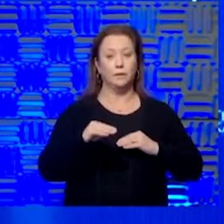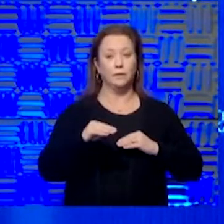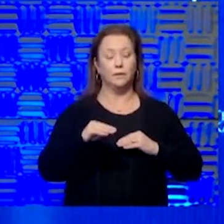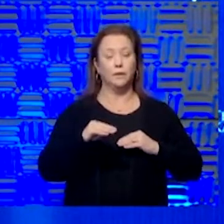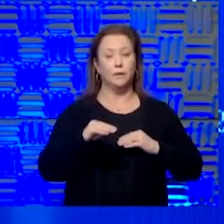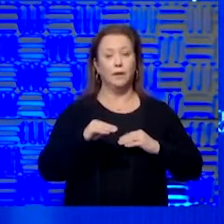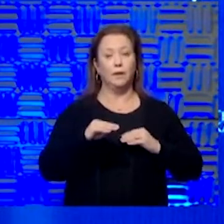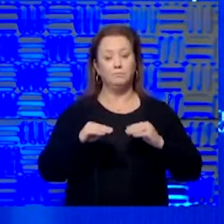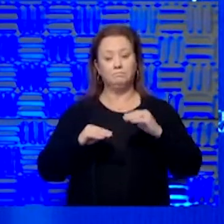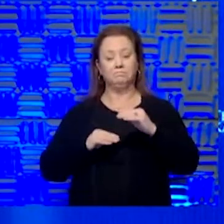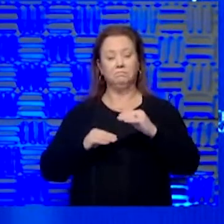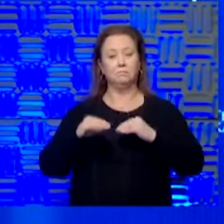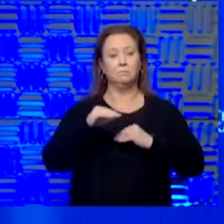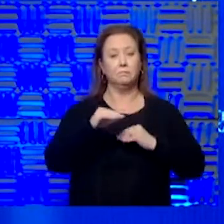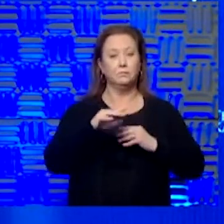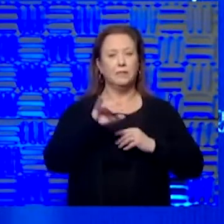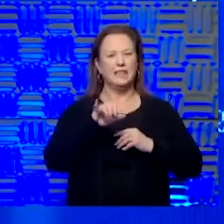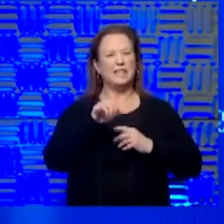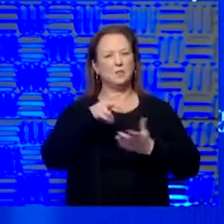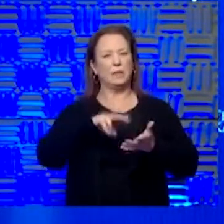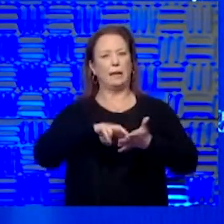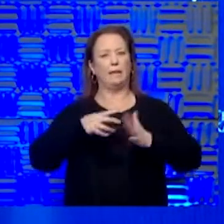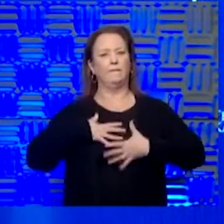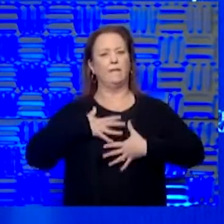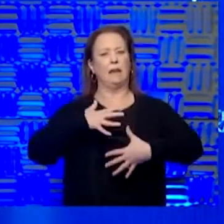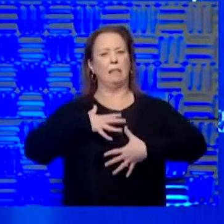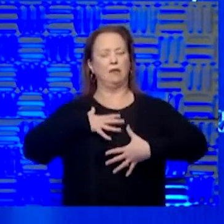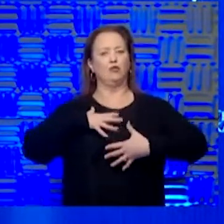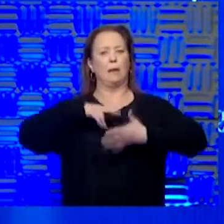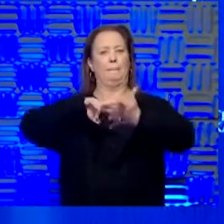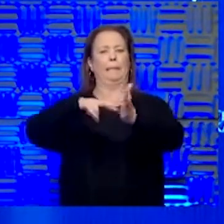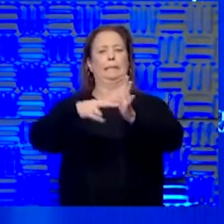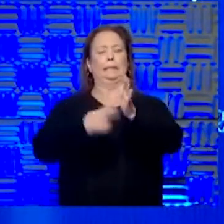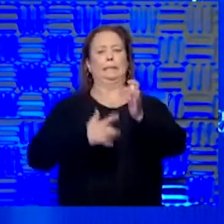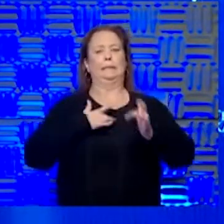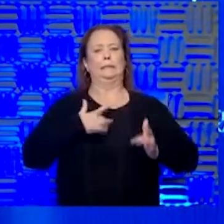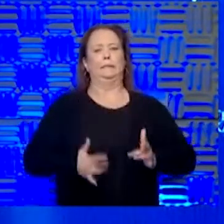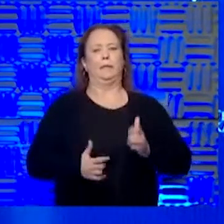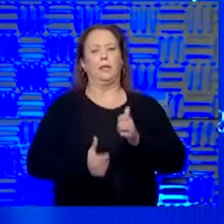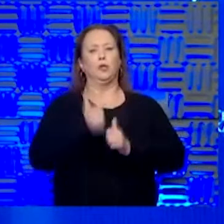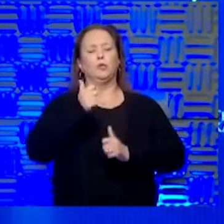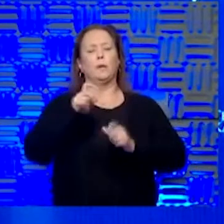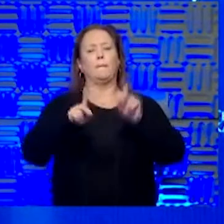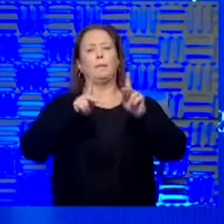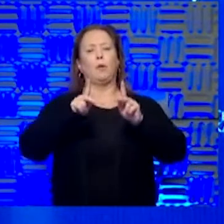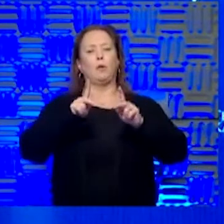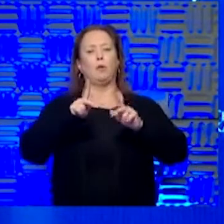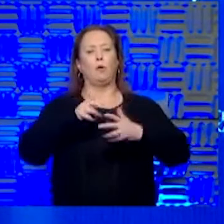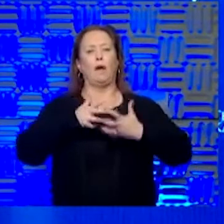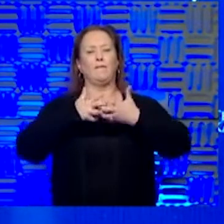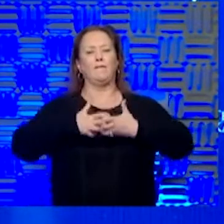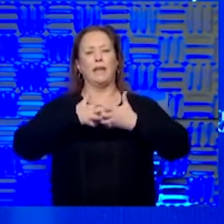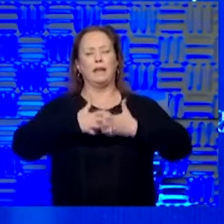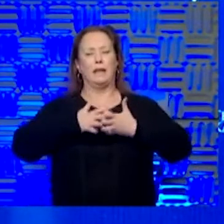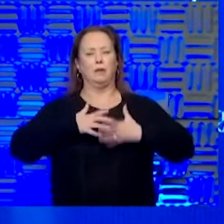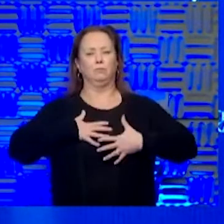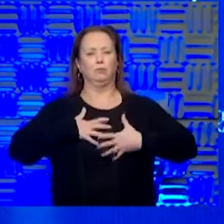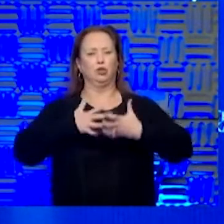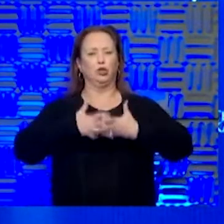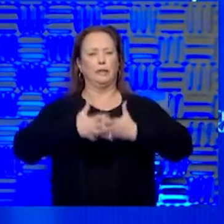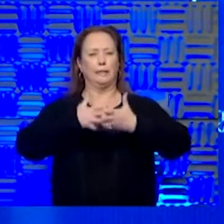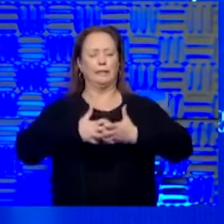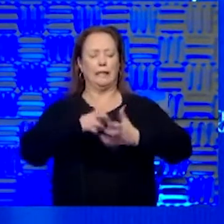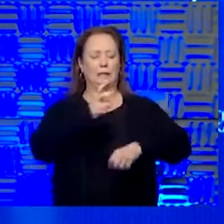lung. But that's what proning ventilation is, and it's mostly used in people who are on ventilators. It's a little uncomfortable and harder to do